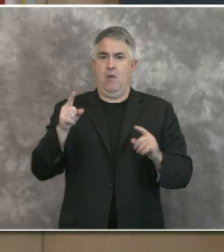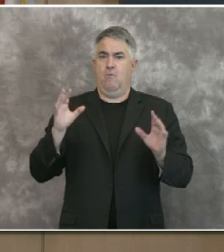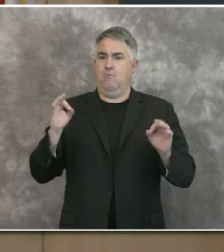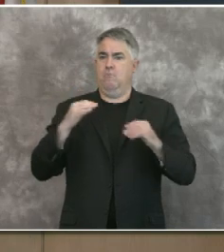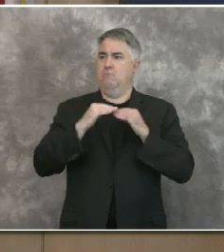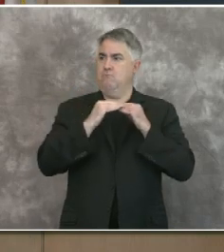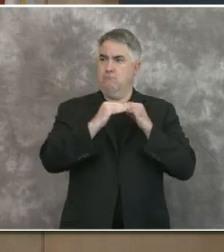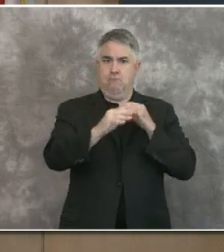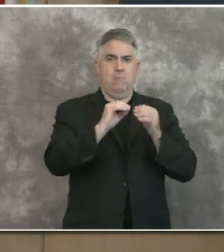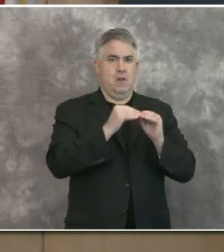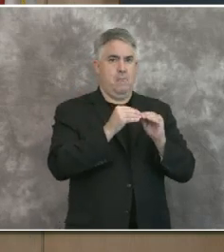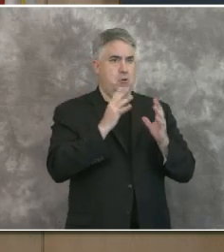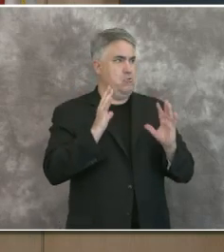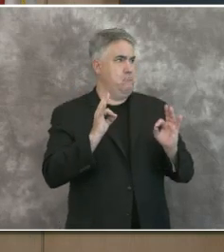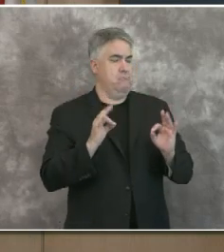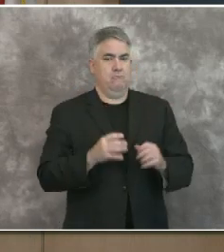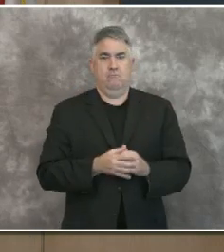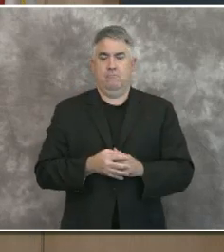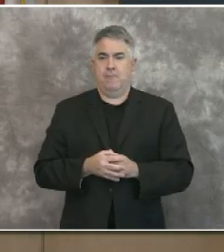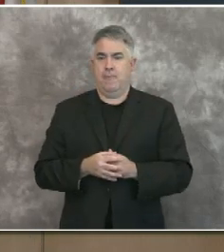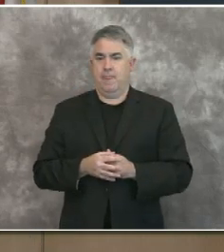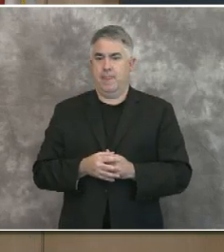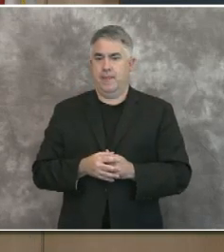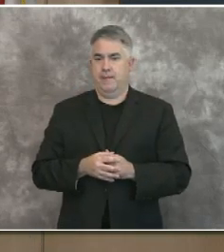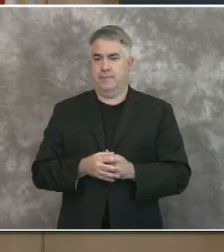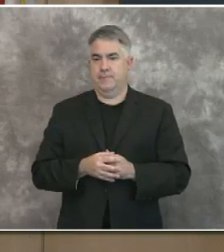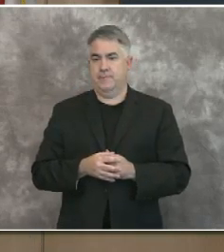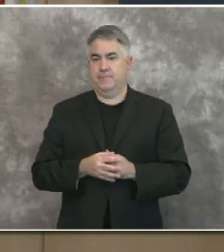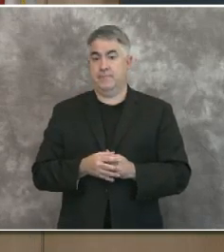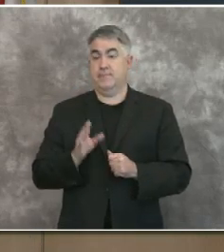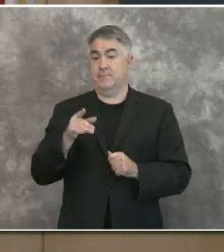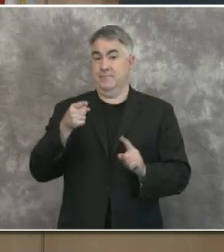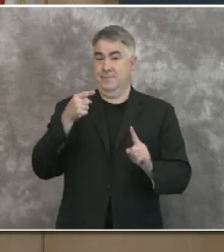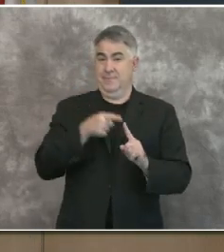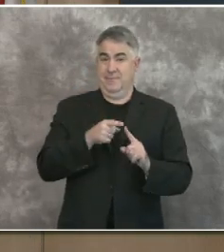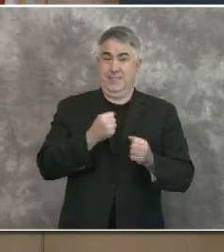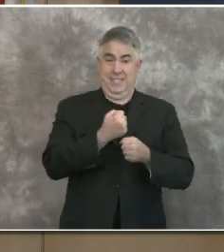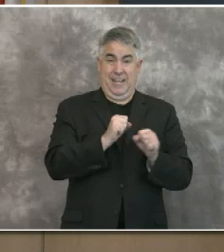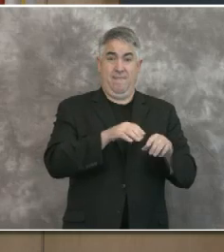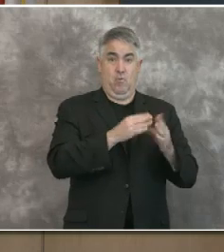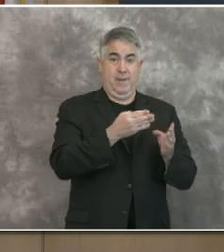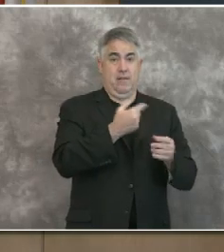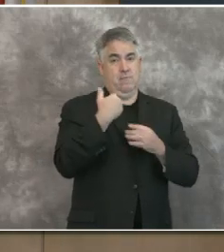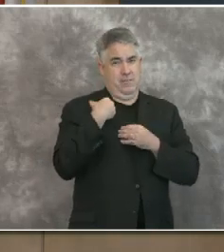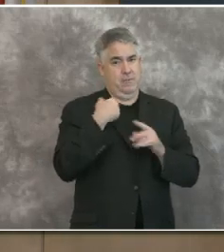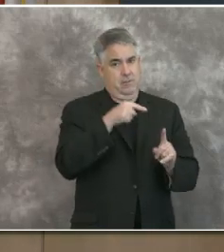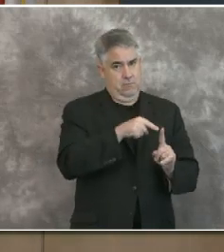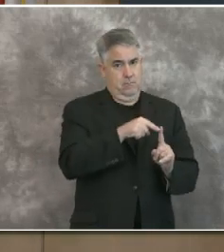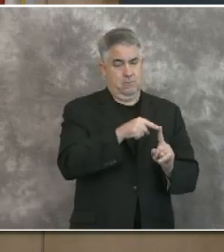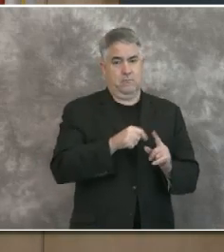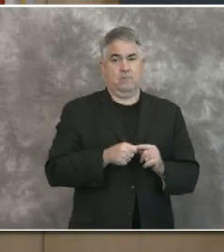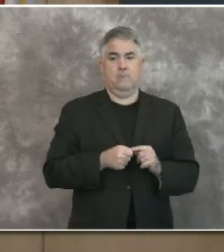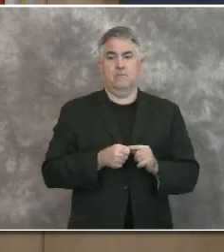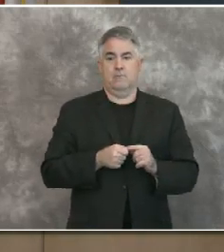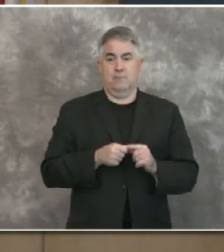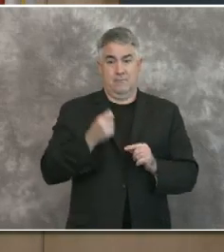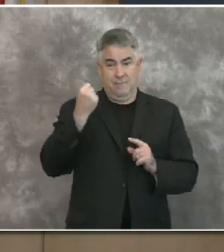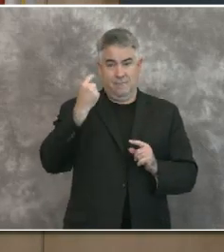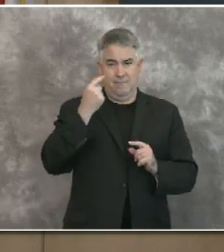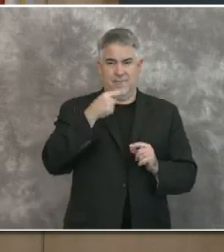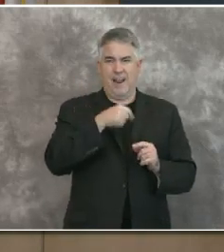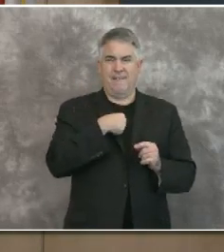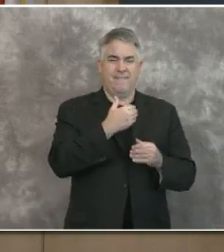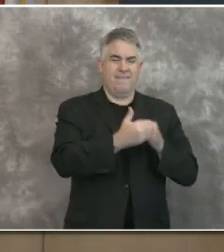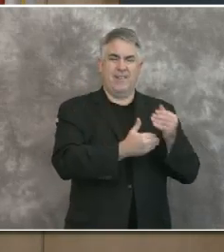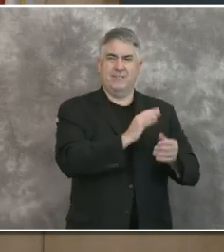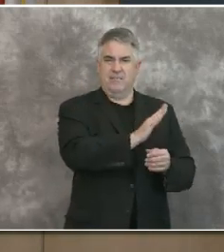we move forward. Right now, safely reopening, responsibly reopening, understanding it will be in phases is